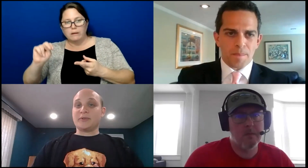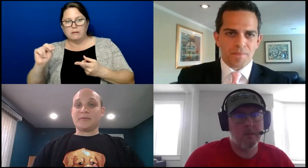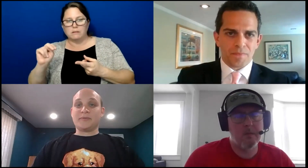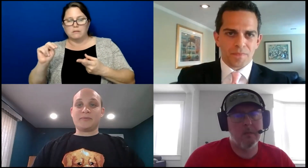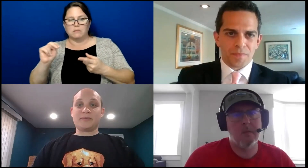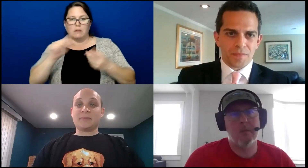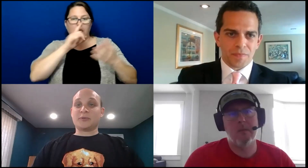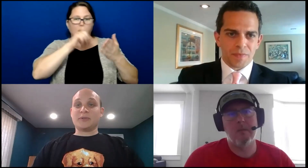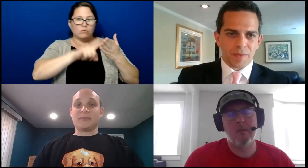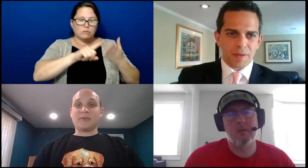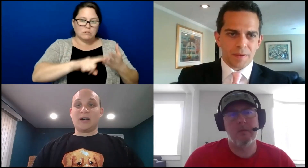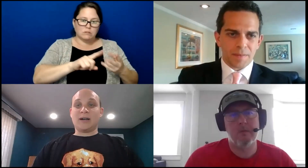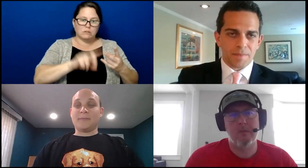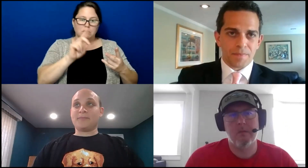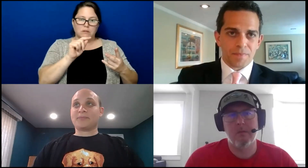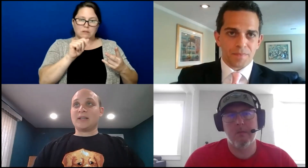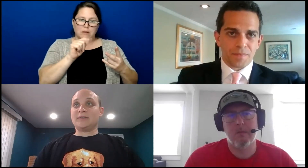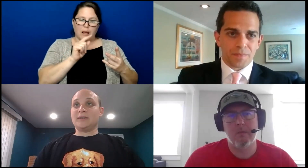some sort of